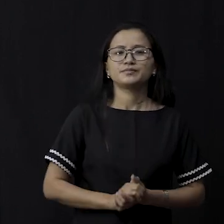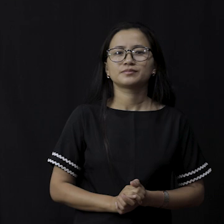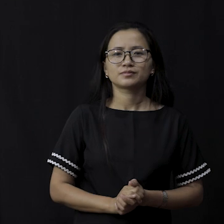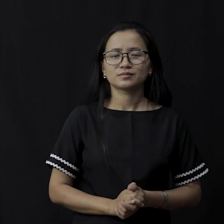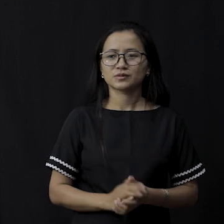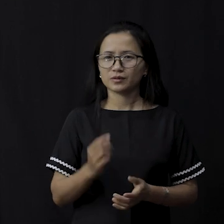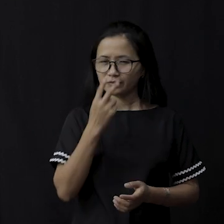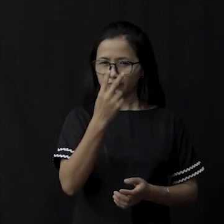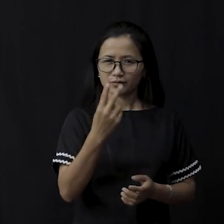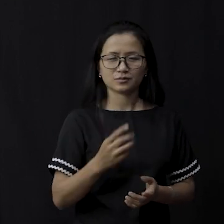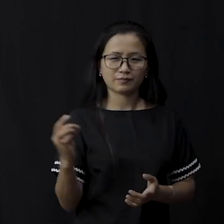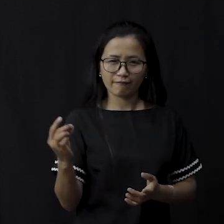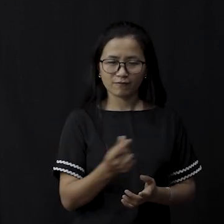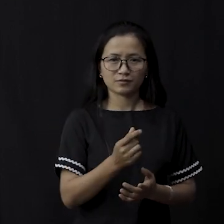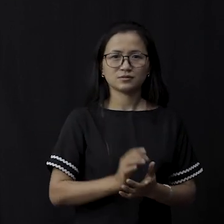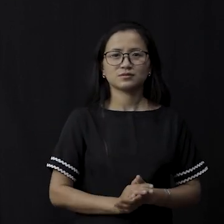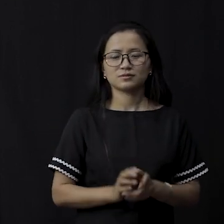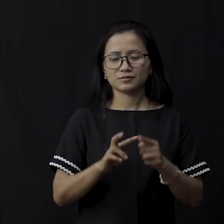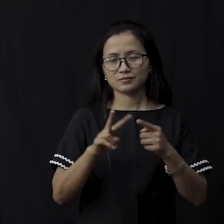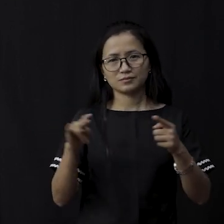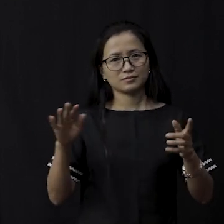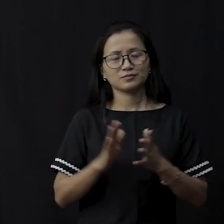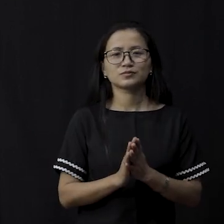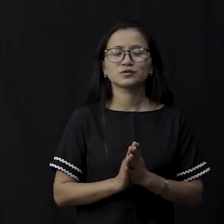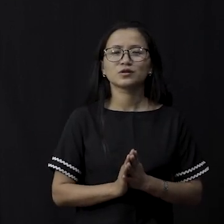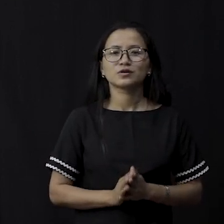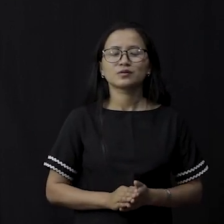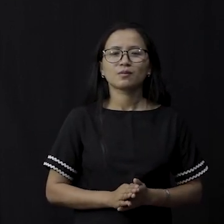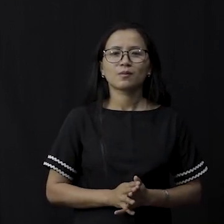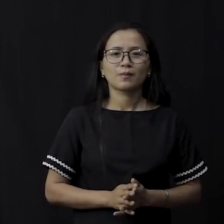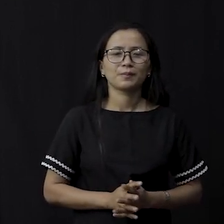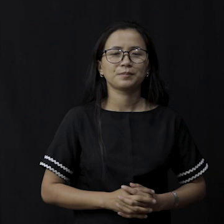us have a quick look at the type of food that we eat, okay?